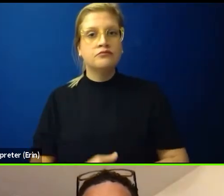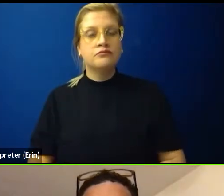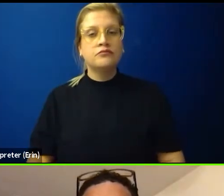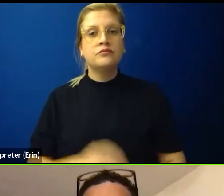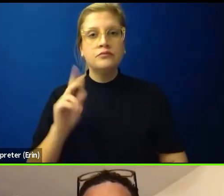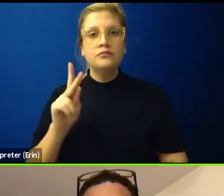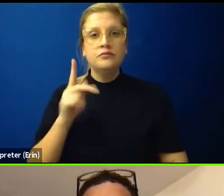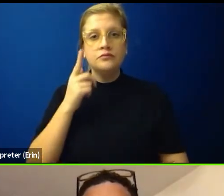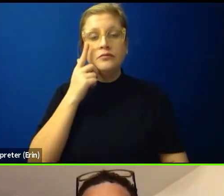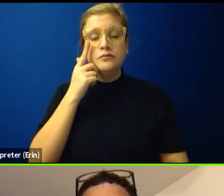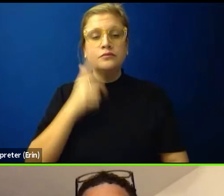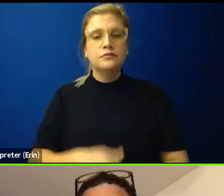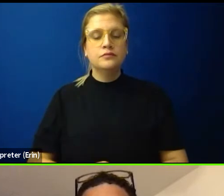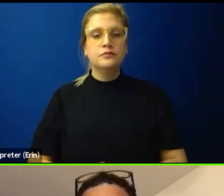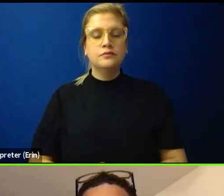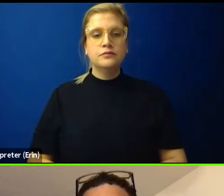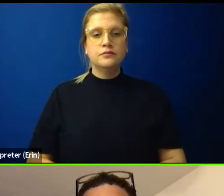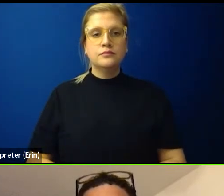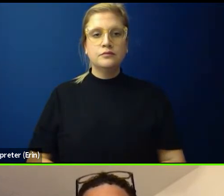Okay.